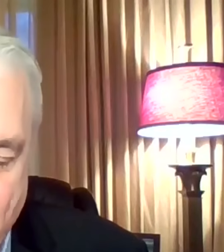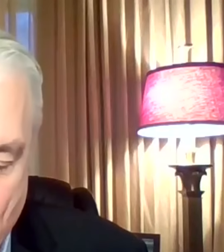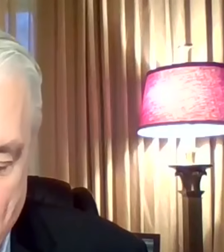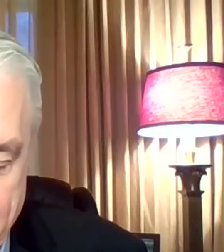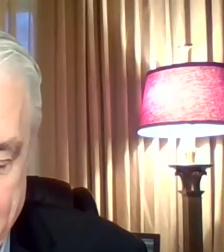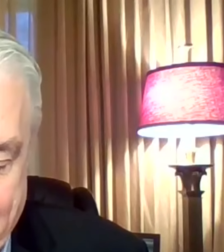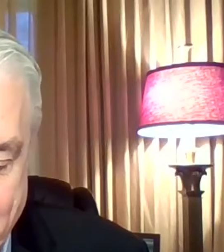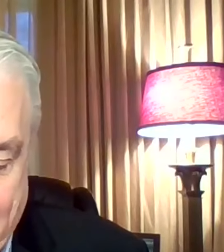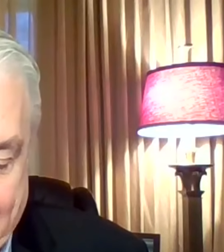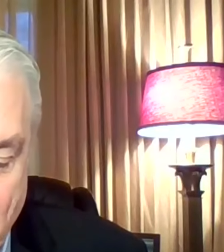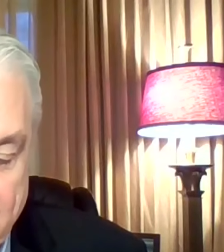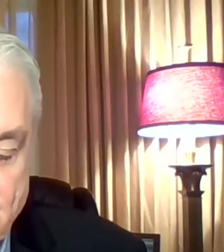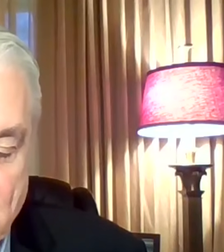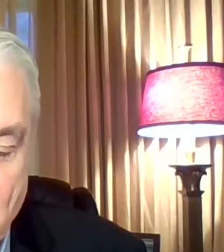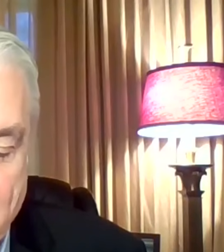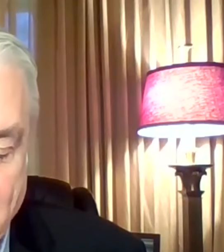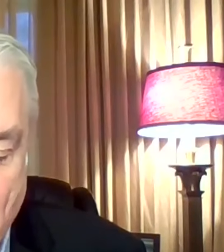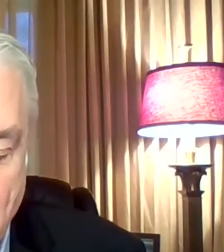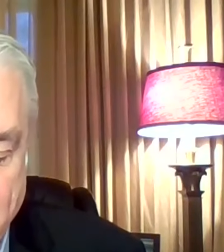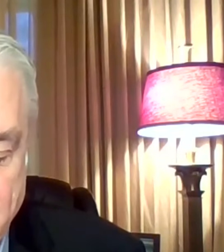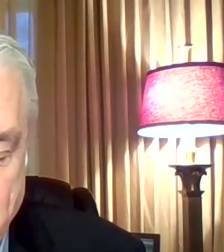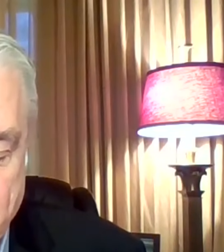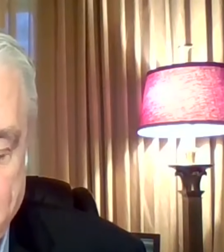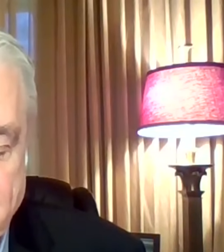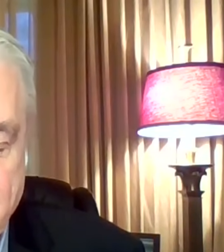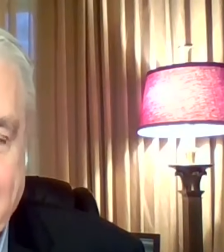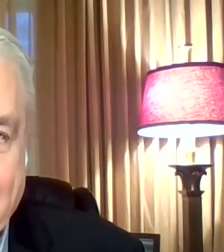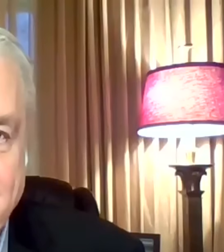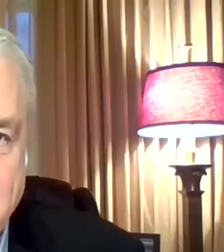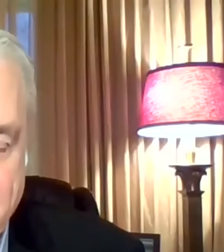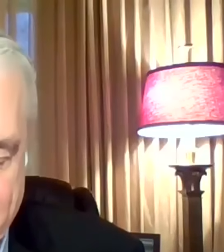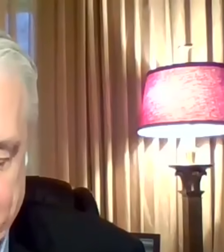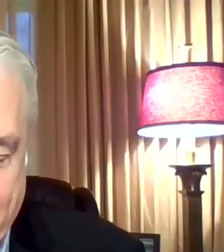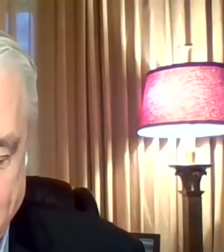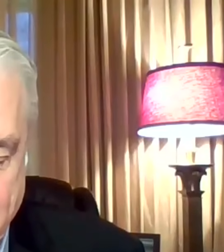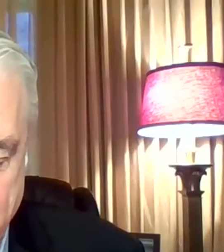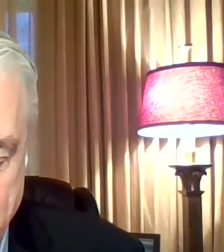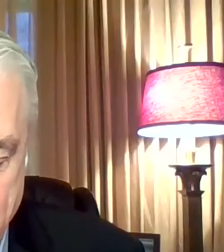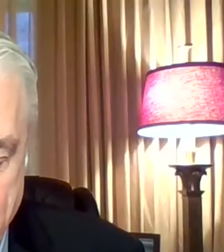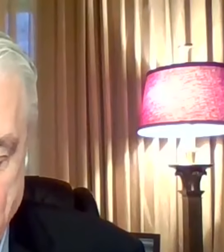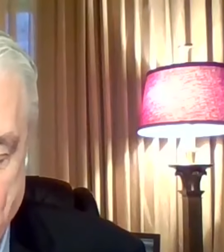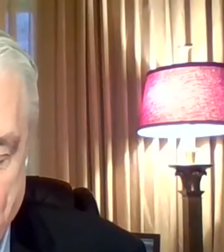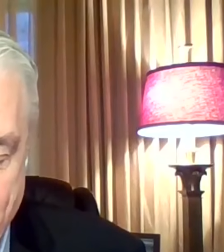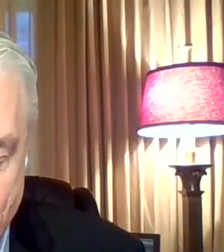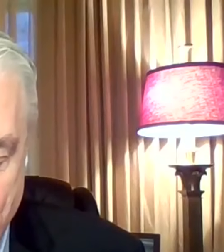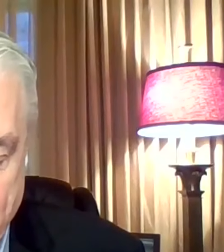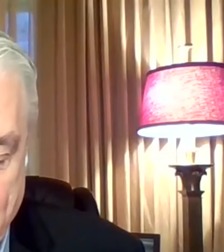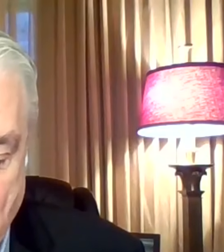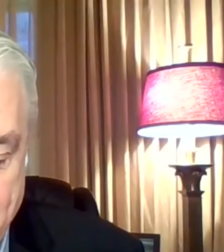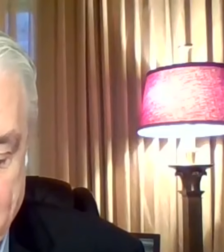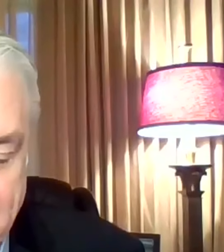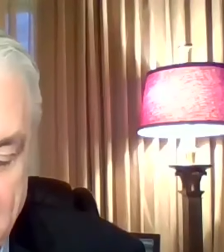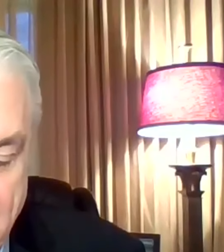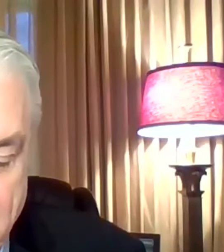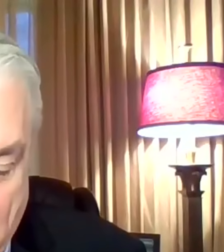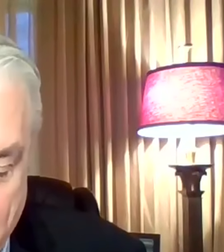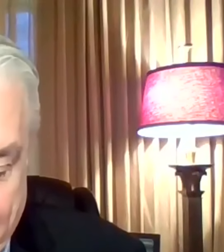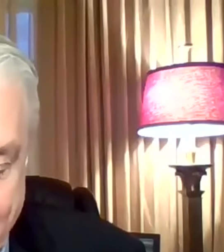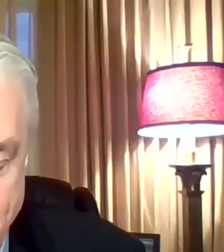educate, inform, and model what is required of all of us to bridge the gap to the vaccine, to fully